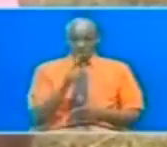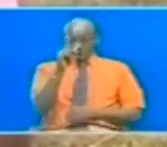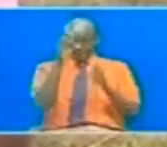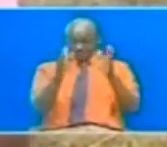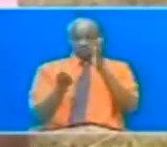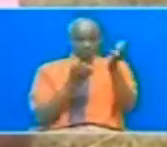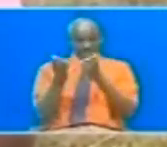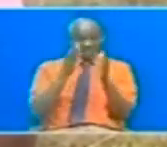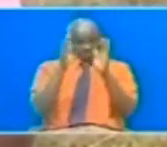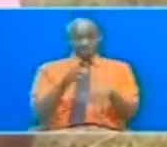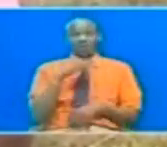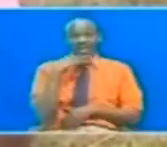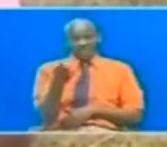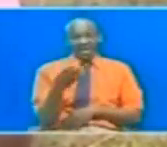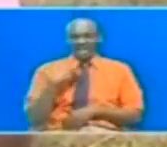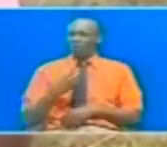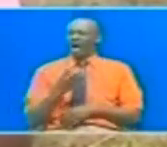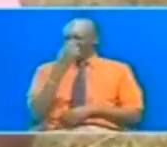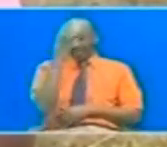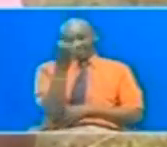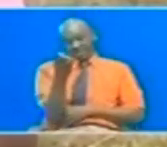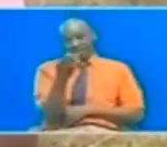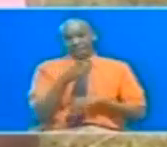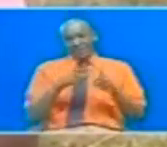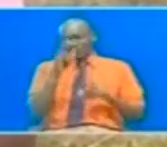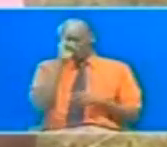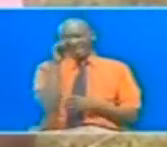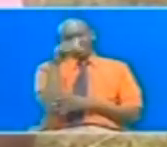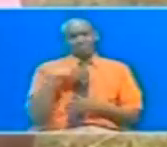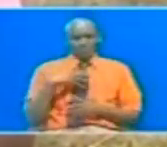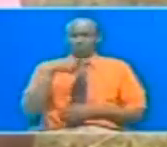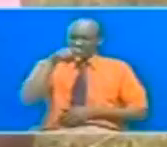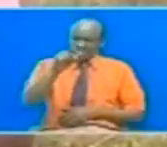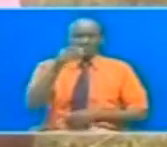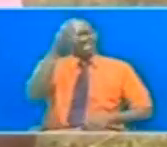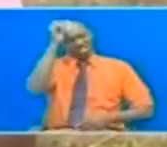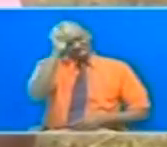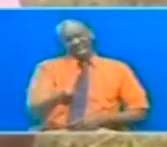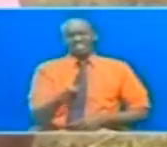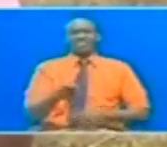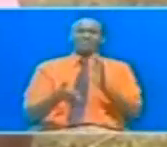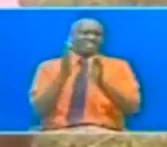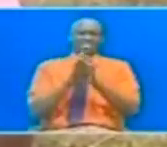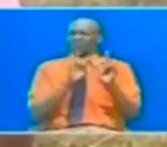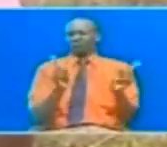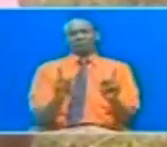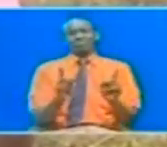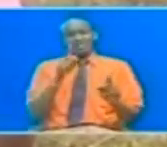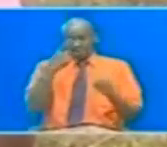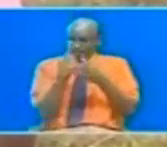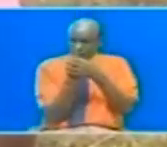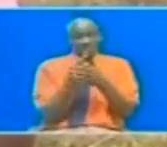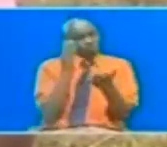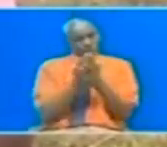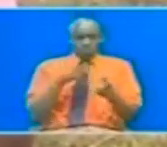stirred emotions here, but the police are asking members of the public not to pass judgment so quick, even though the bullet killed the